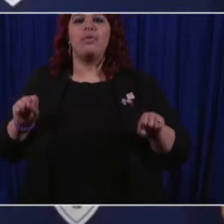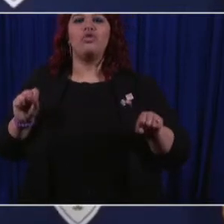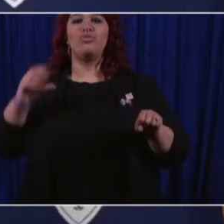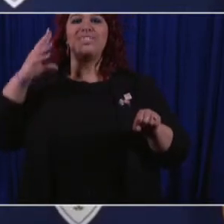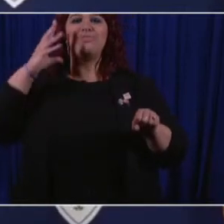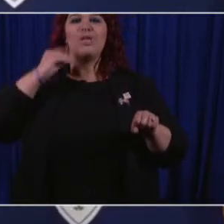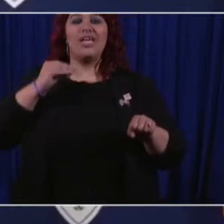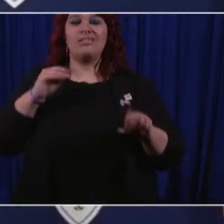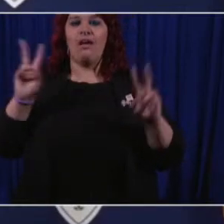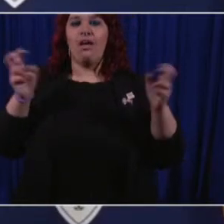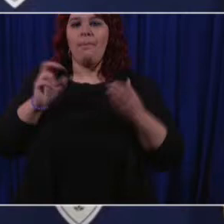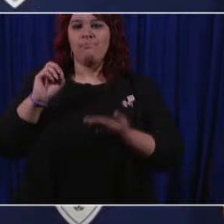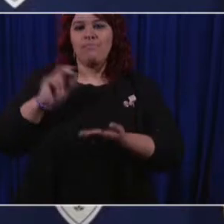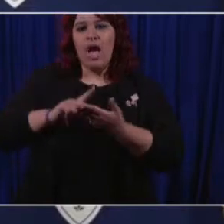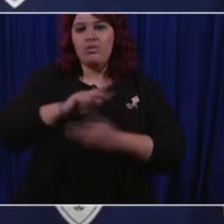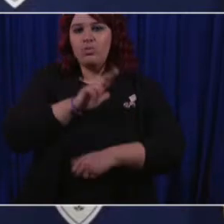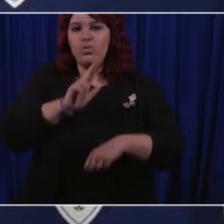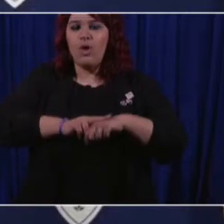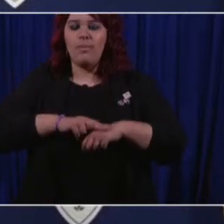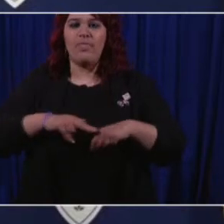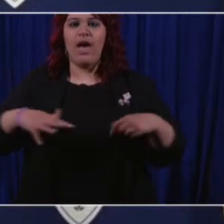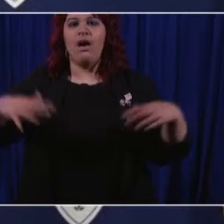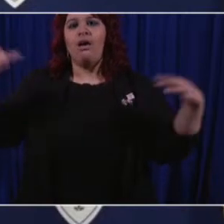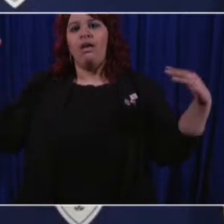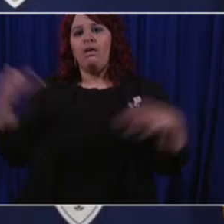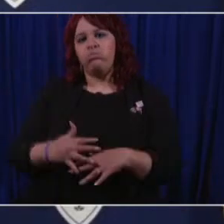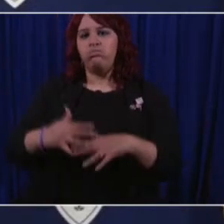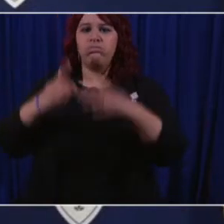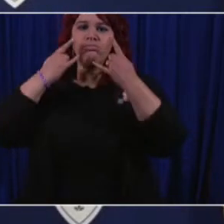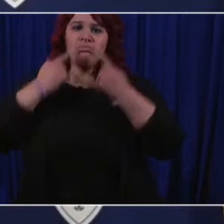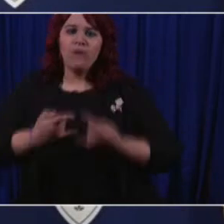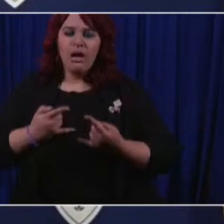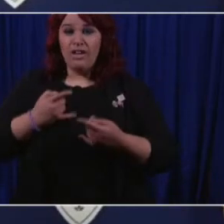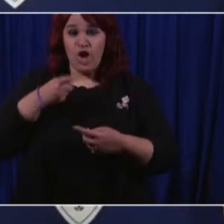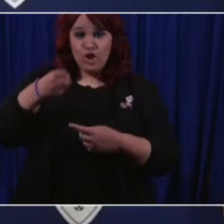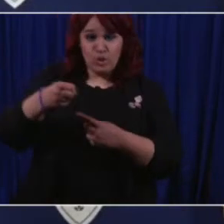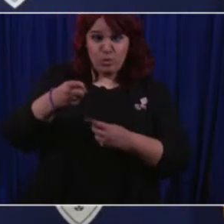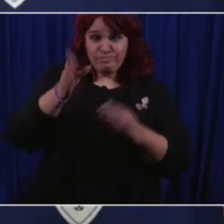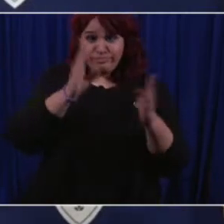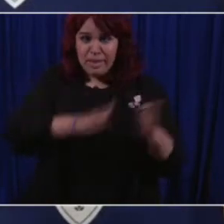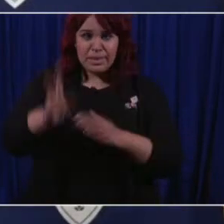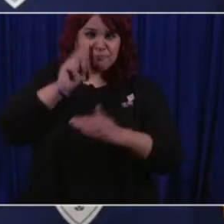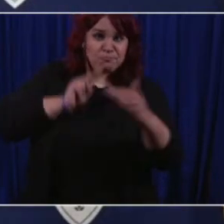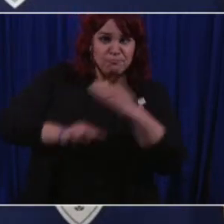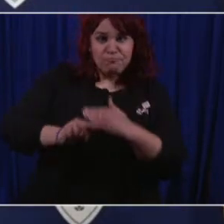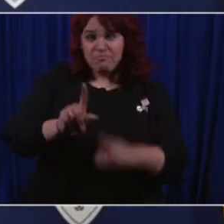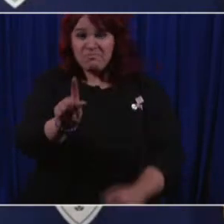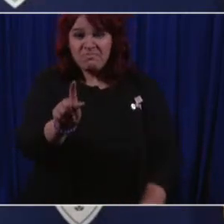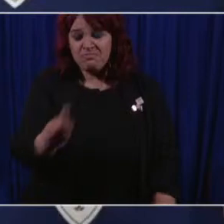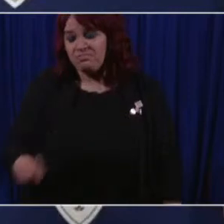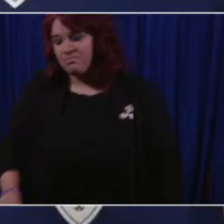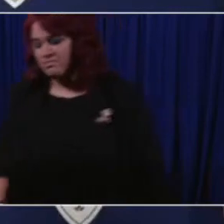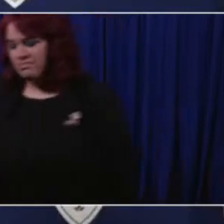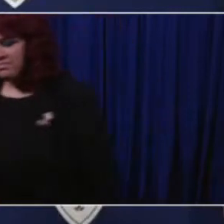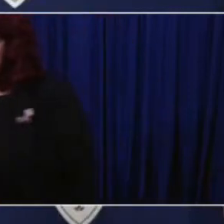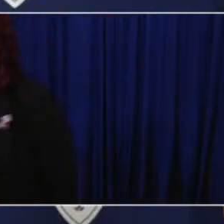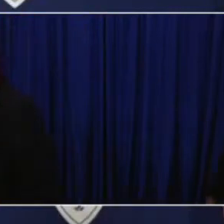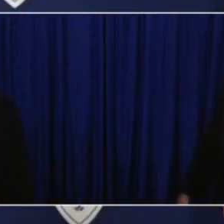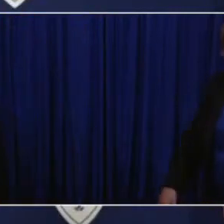level? Is that something that you're assessing? I wish I had a crystal ball. I wish I knew. I've